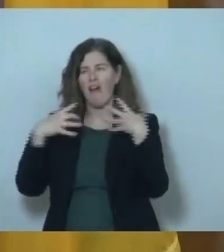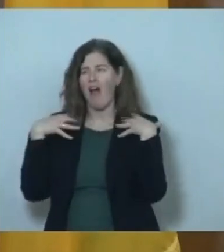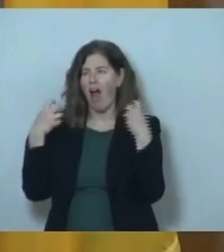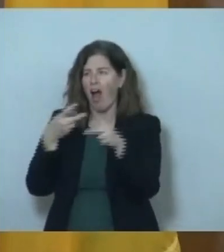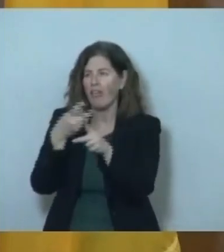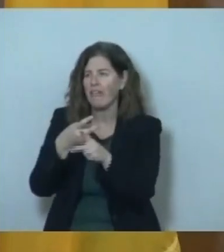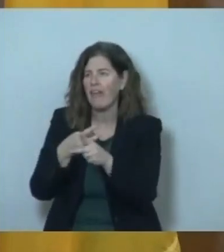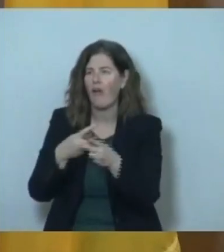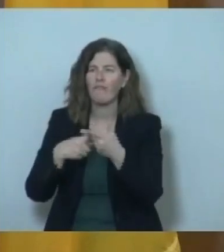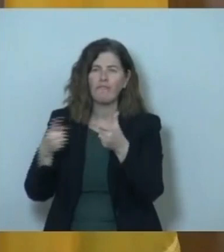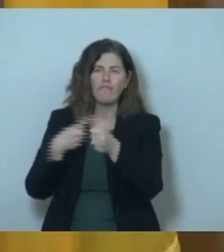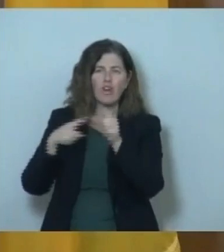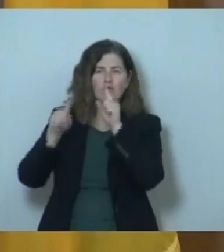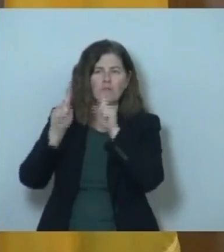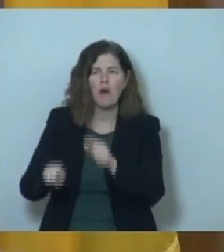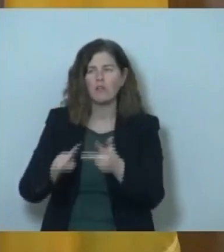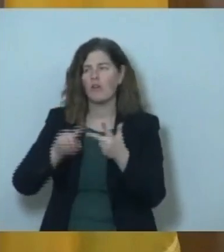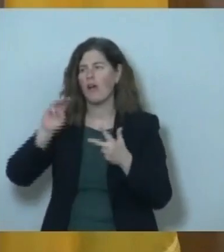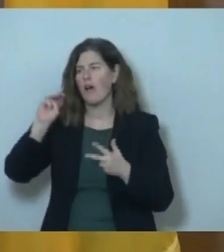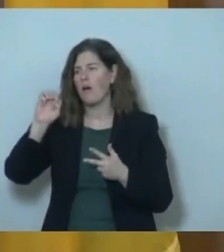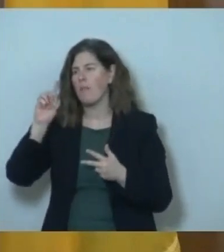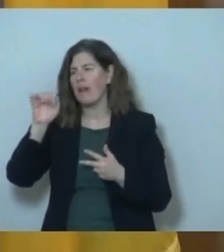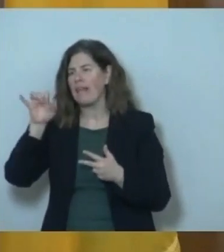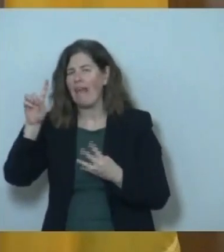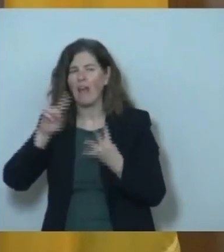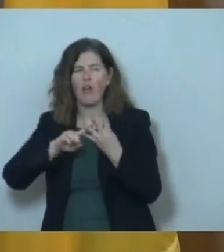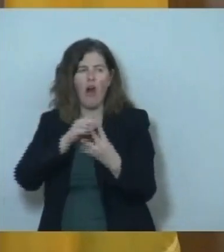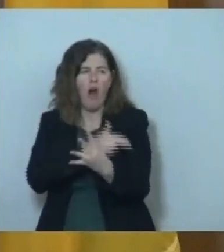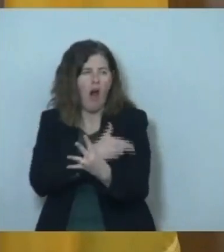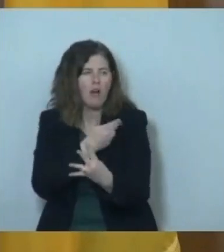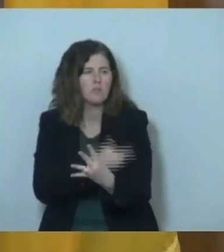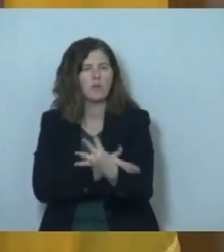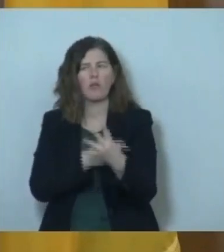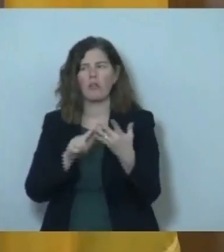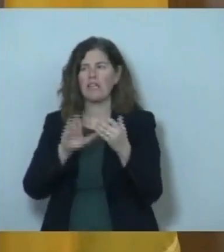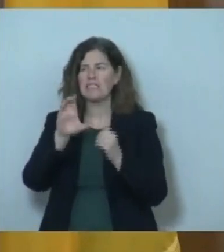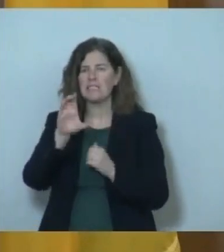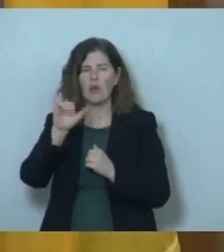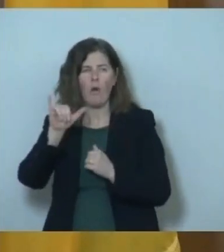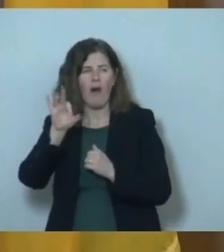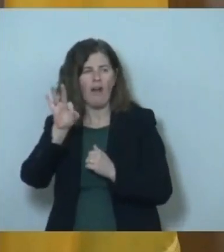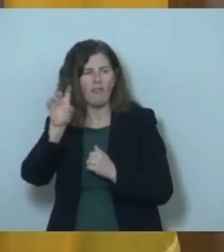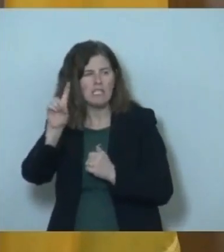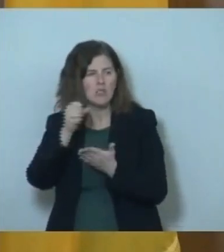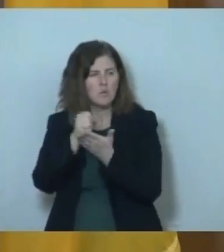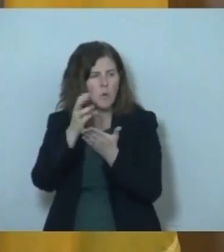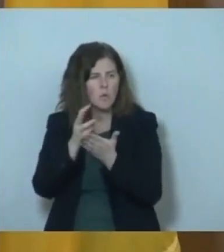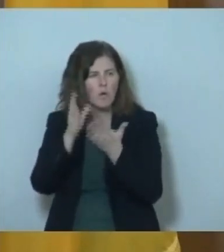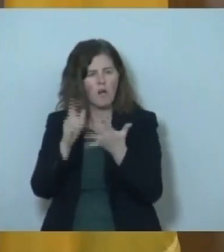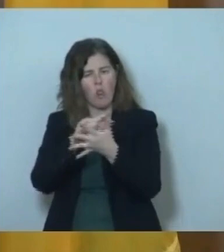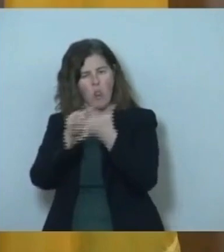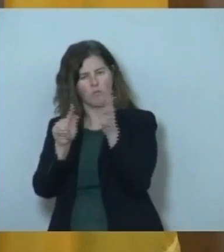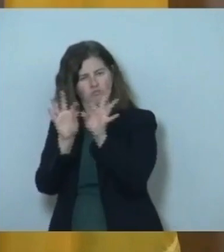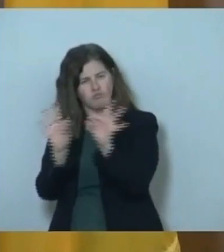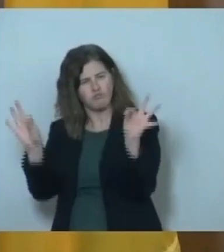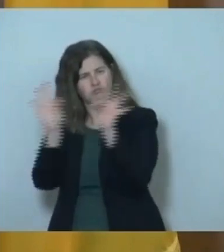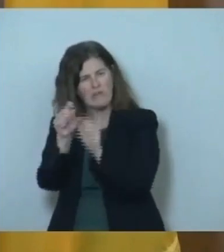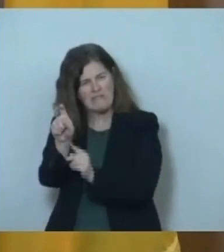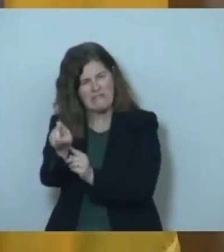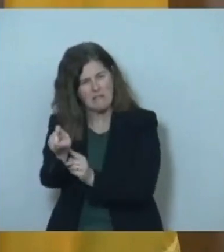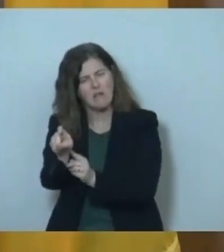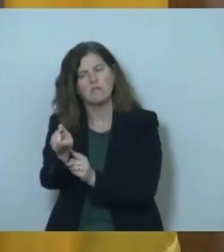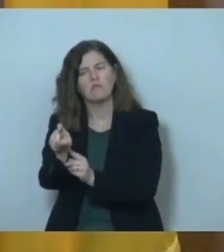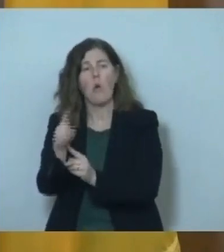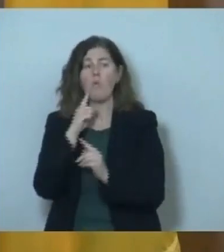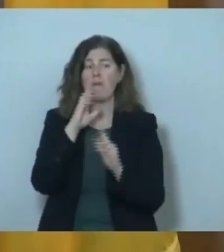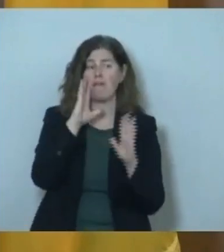like Medicaid, money to hospitals, et cetera. Children, youth, and families, social workers. We're expecting child care